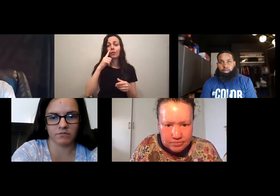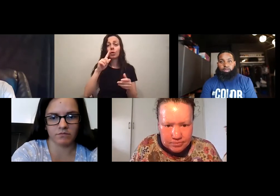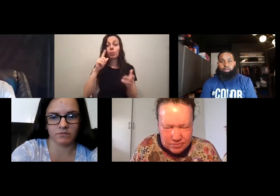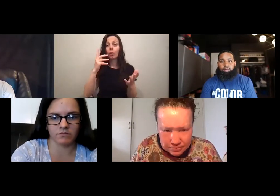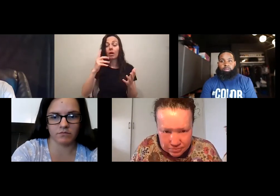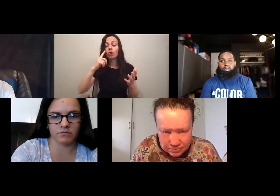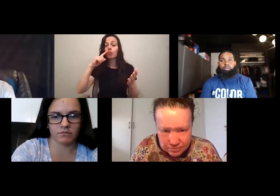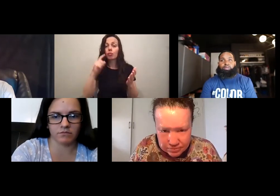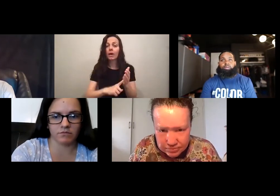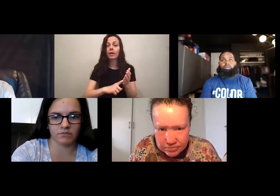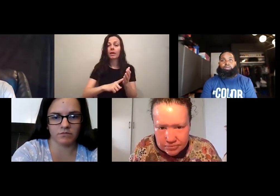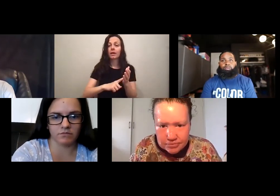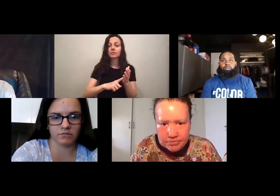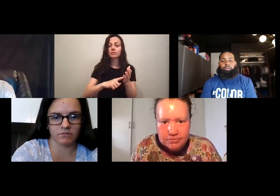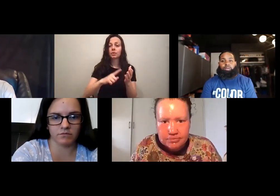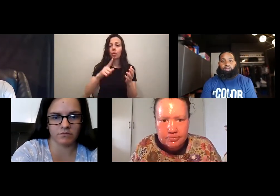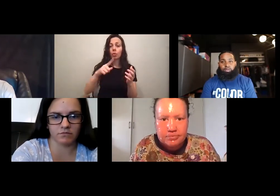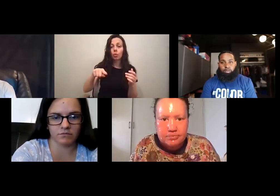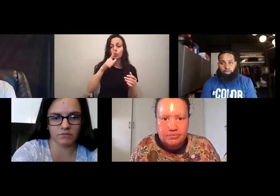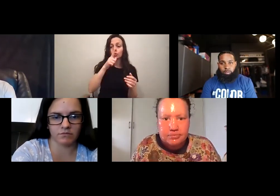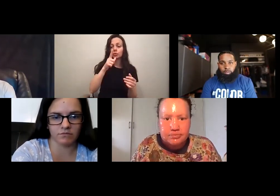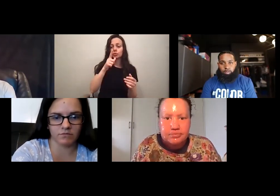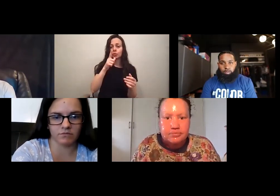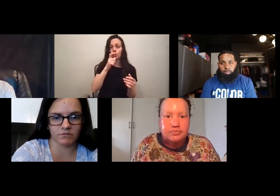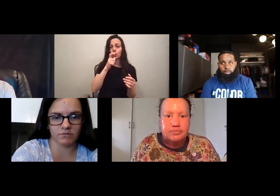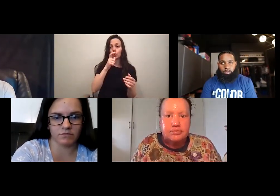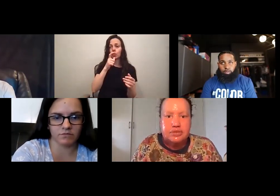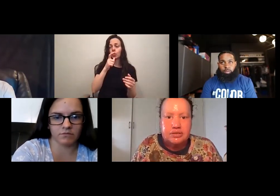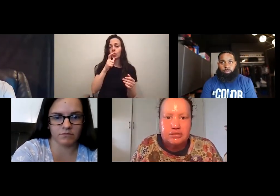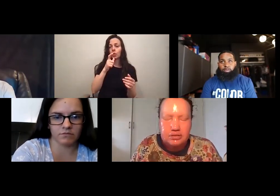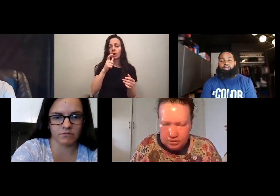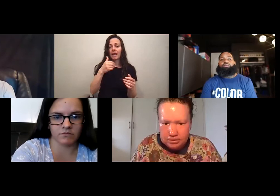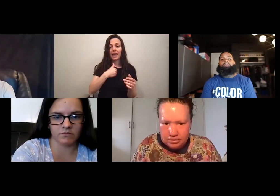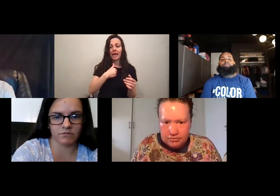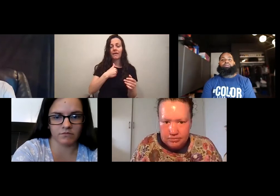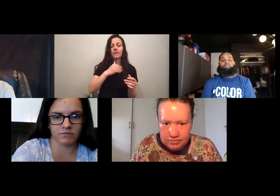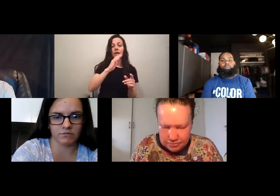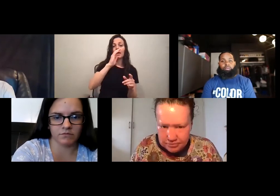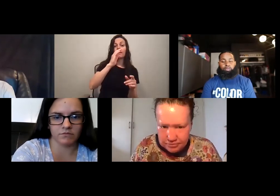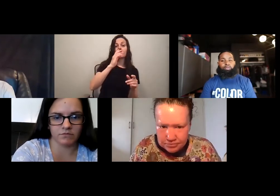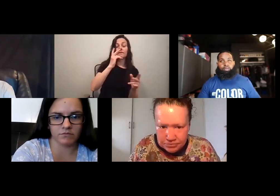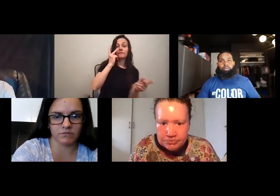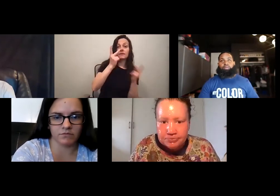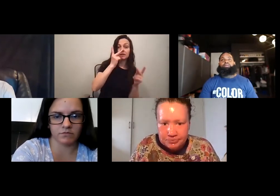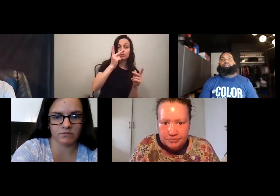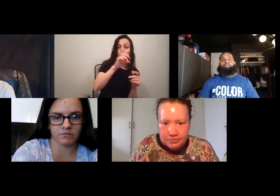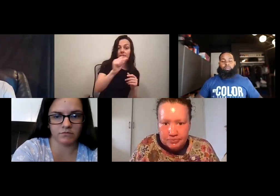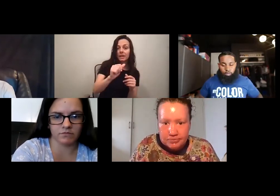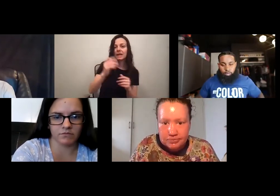recognizing those of us that are dealing with an intersection of a visible and an invisible disability